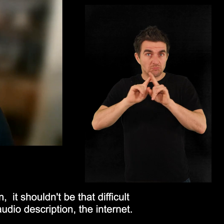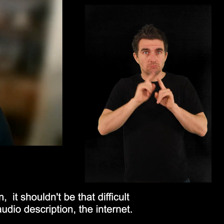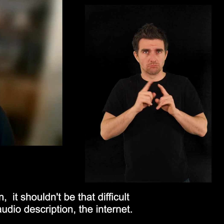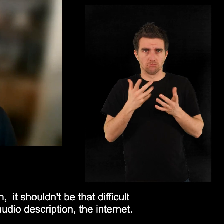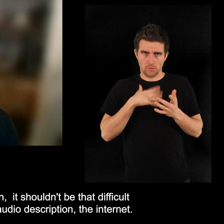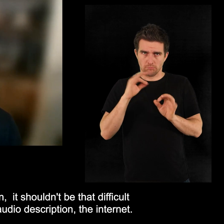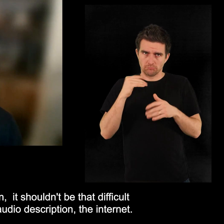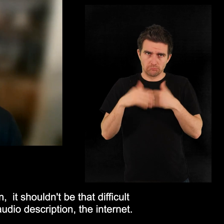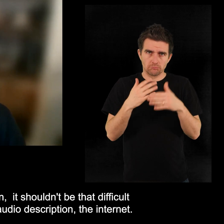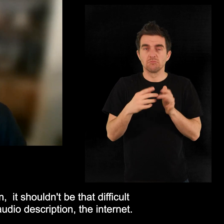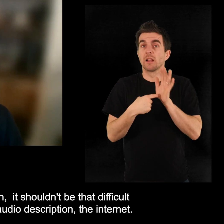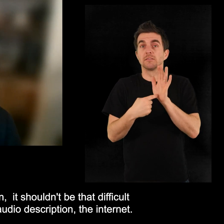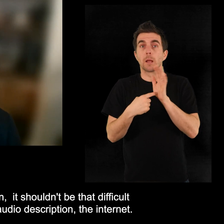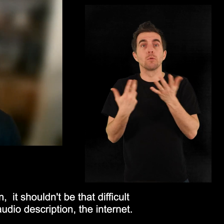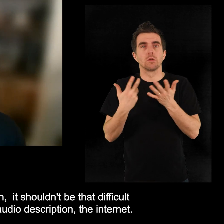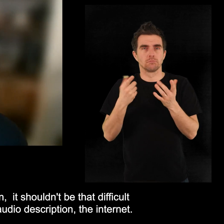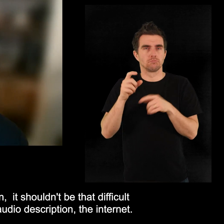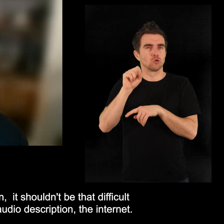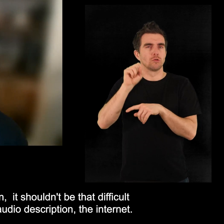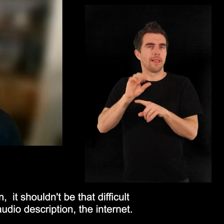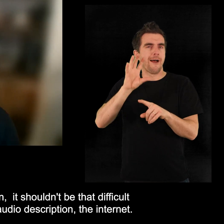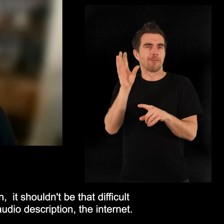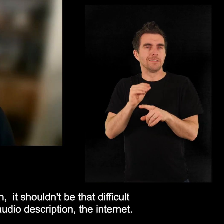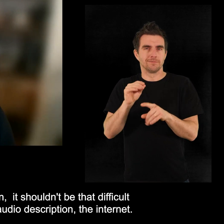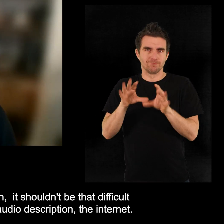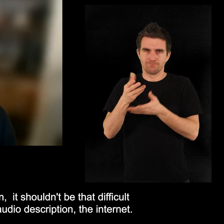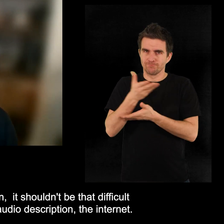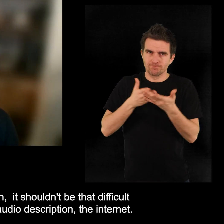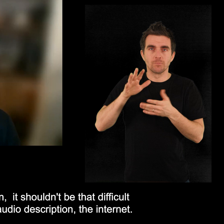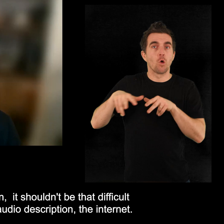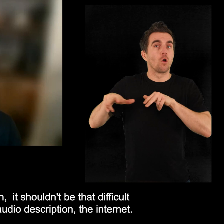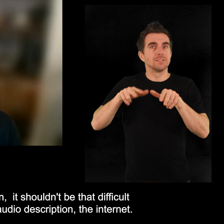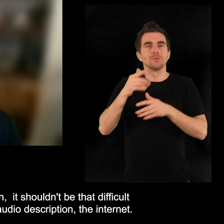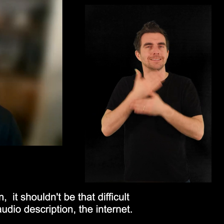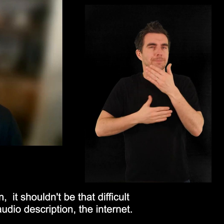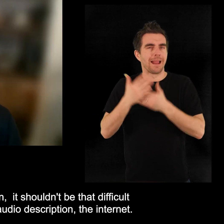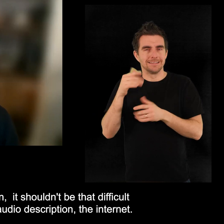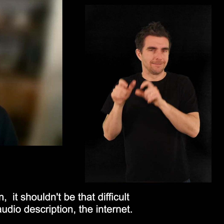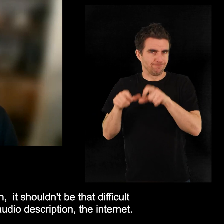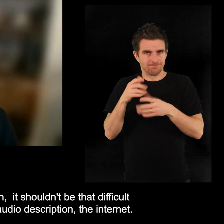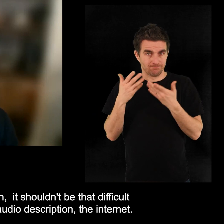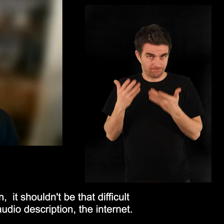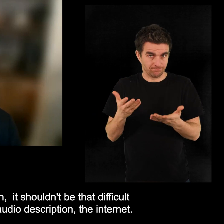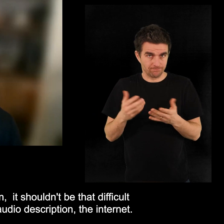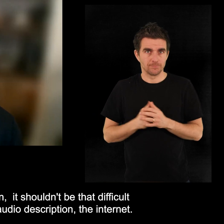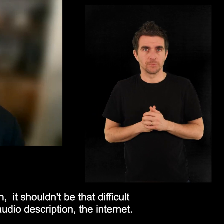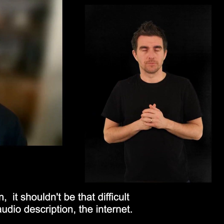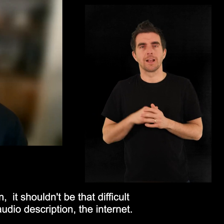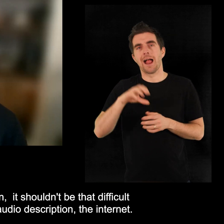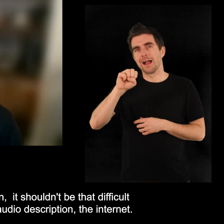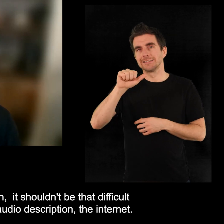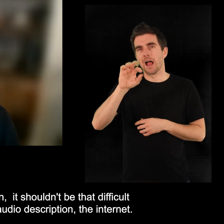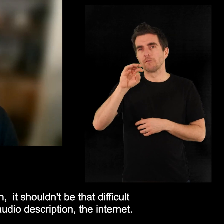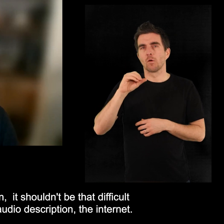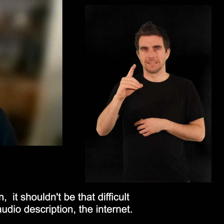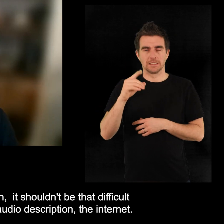screen readers and so on, it shouldn't be that difficult for everybody to access an audio